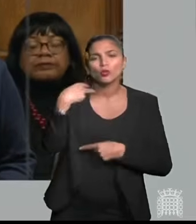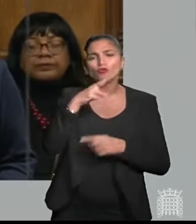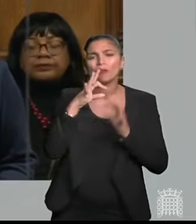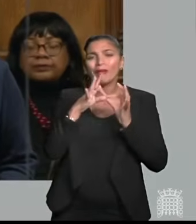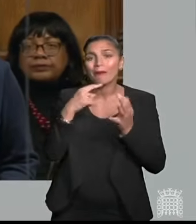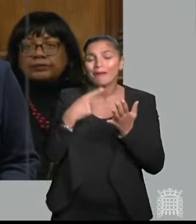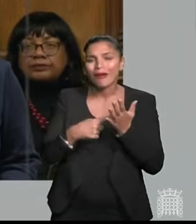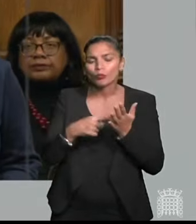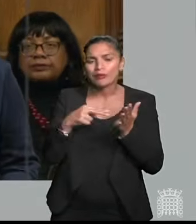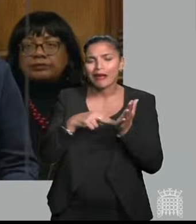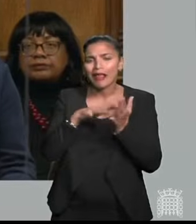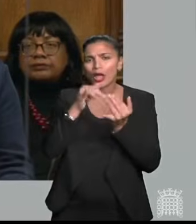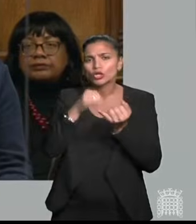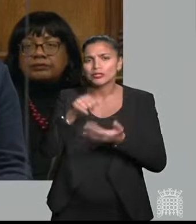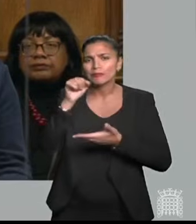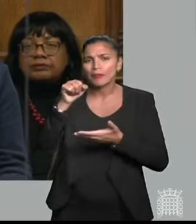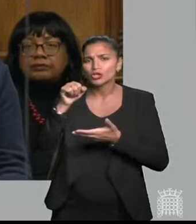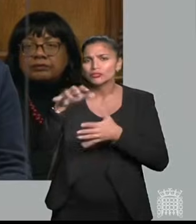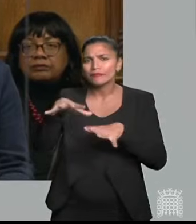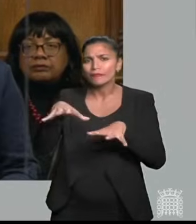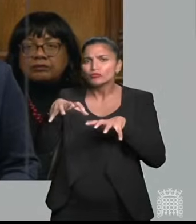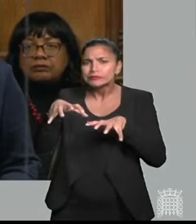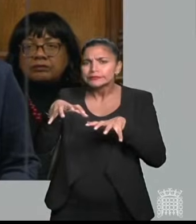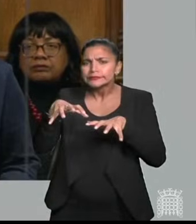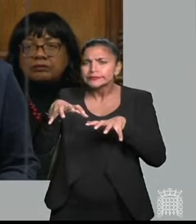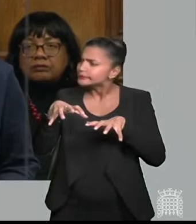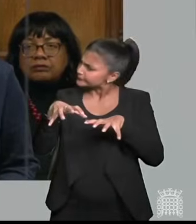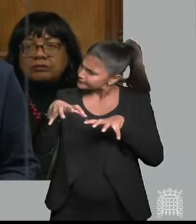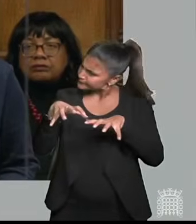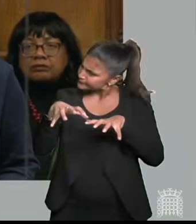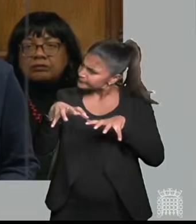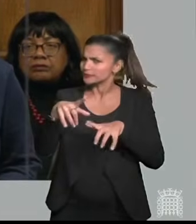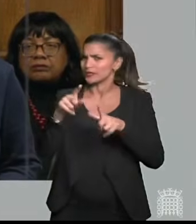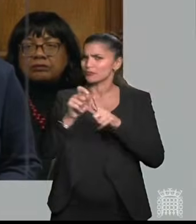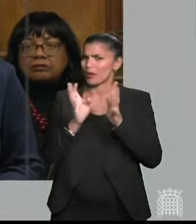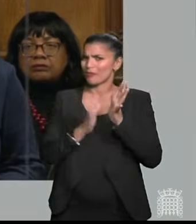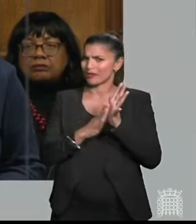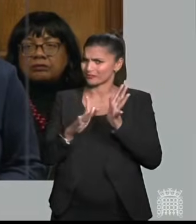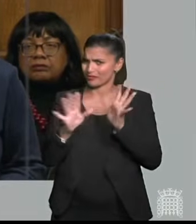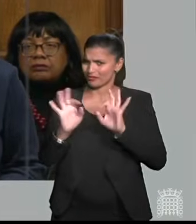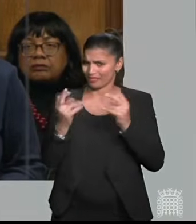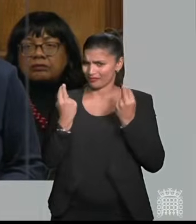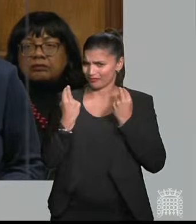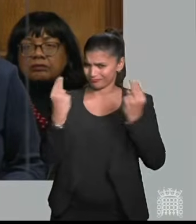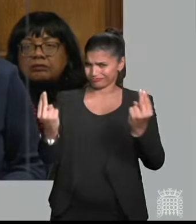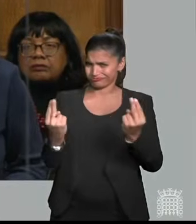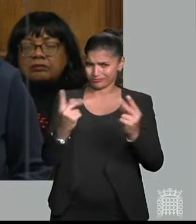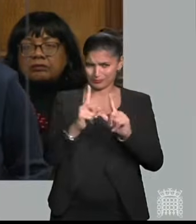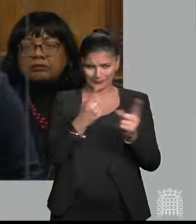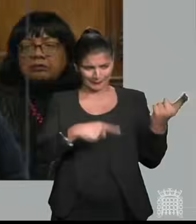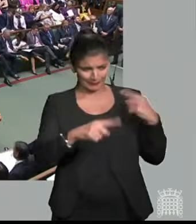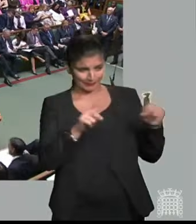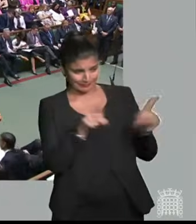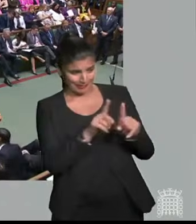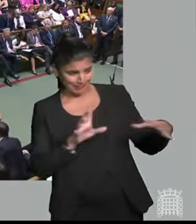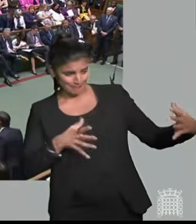budget. When will the Prime Minister stand up to the extremists in his party and condemn these